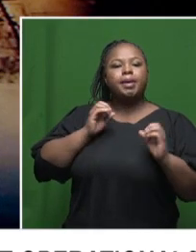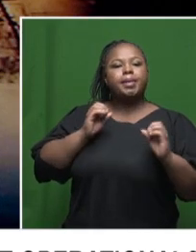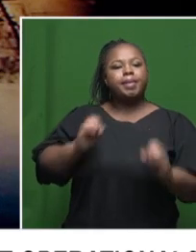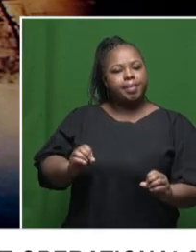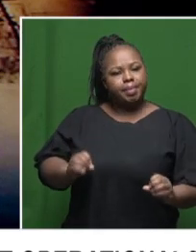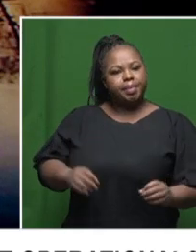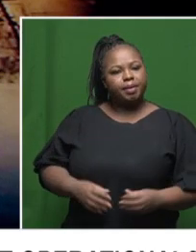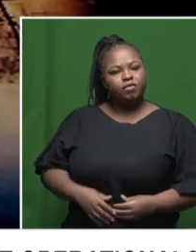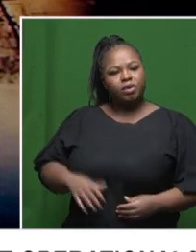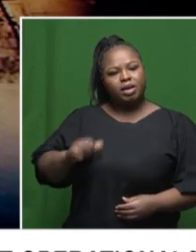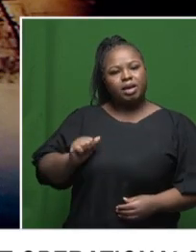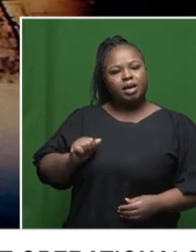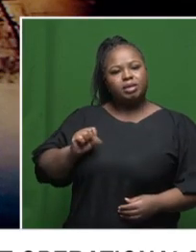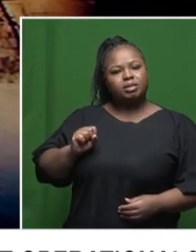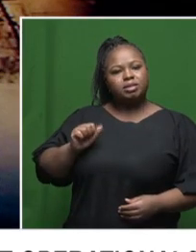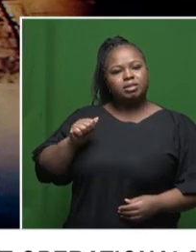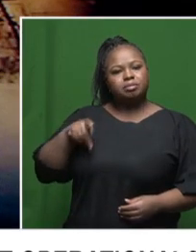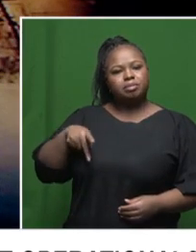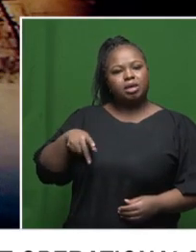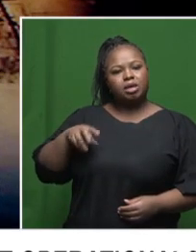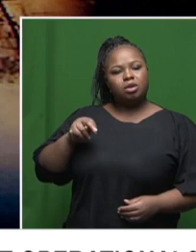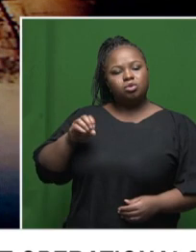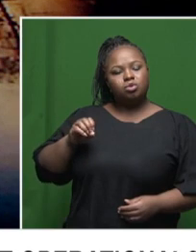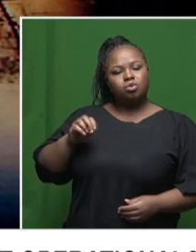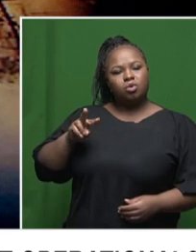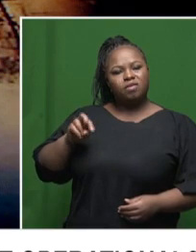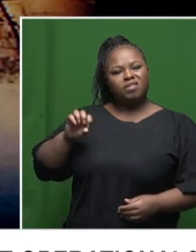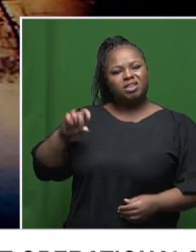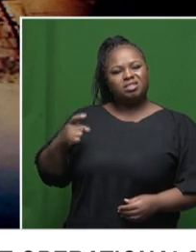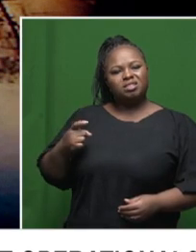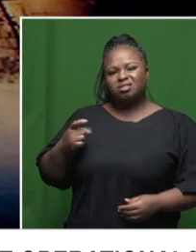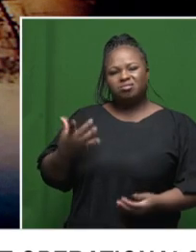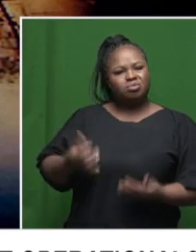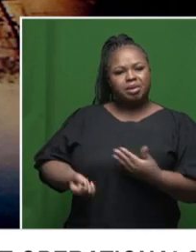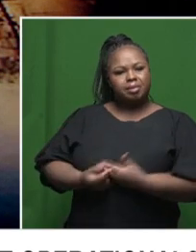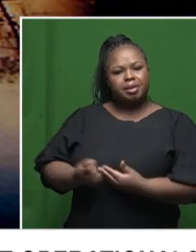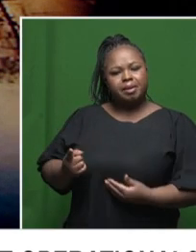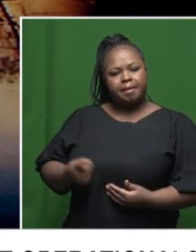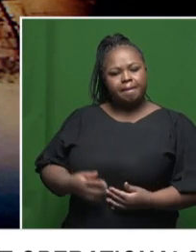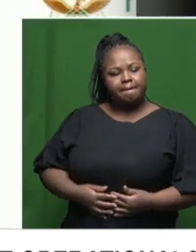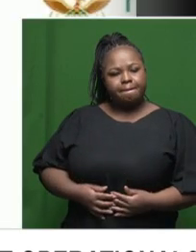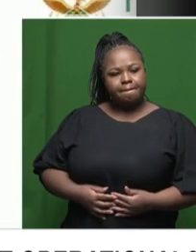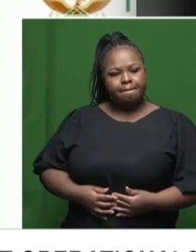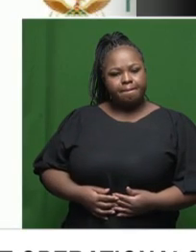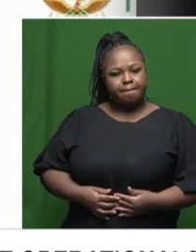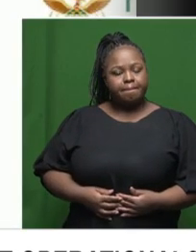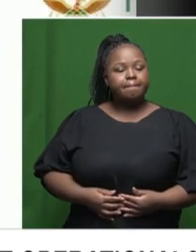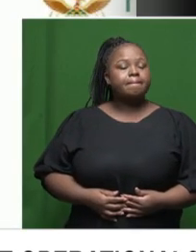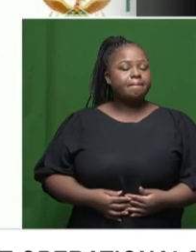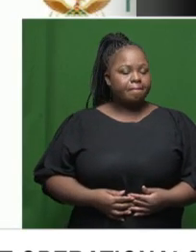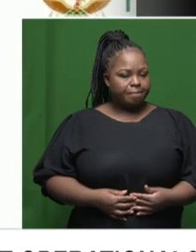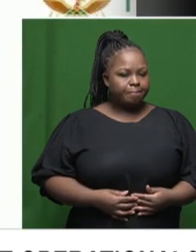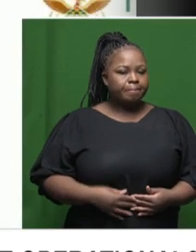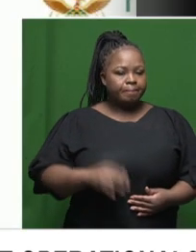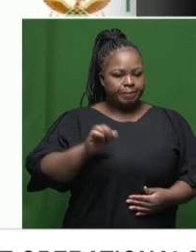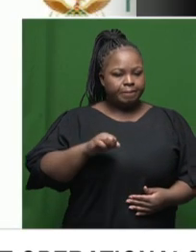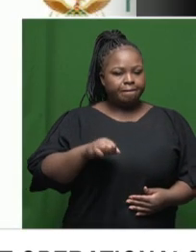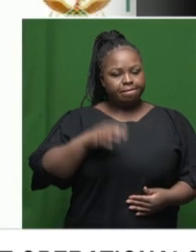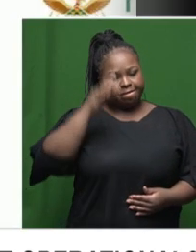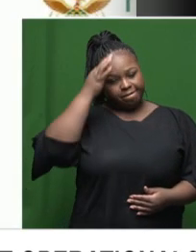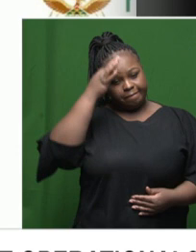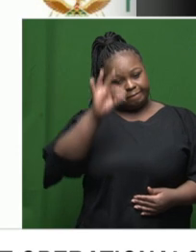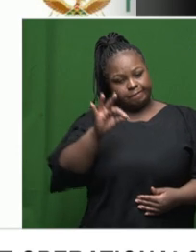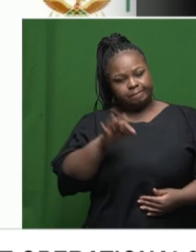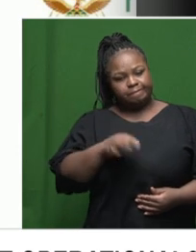been placed for Aspenovax. Talk to us. What's happened? Yes, definitely, as the government and